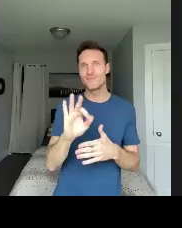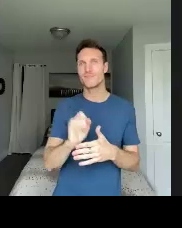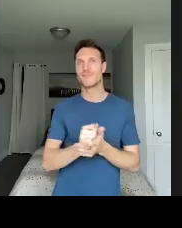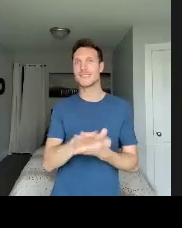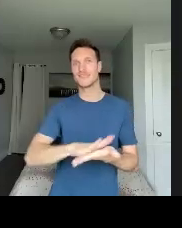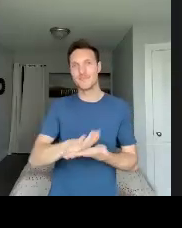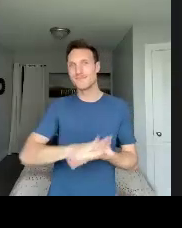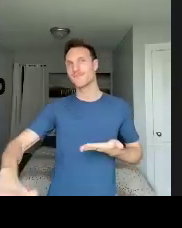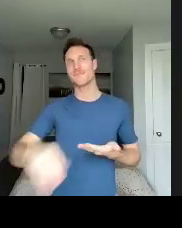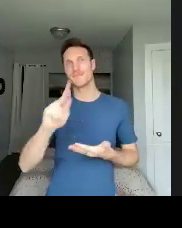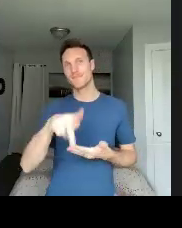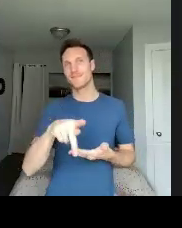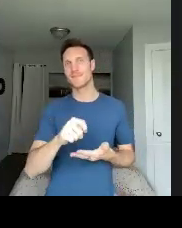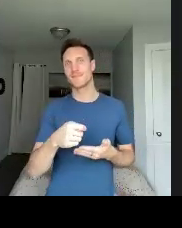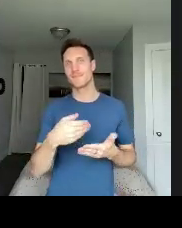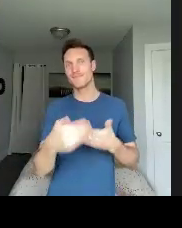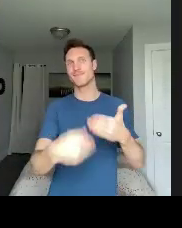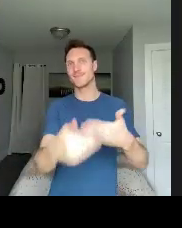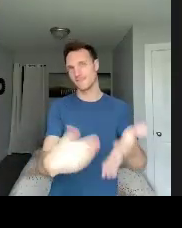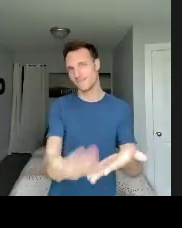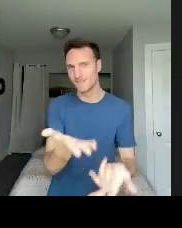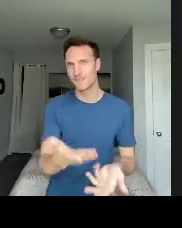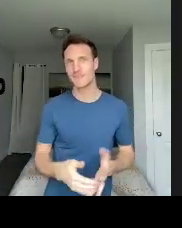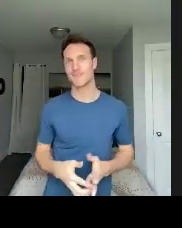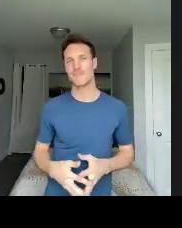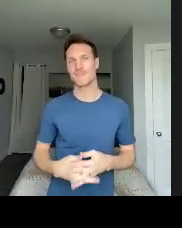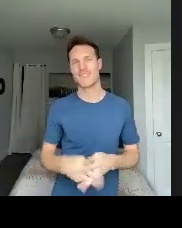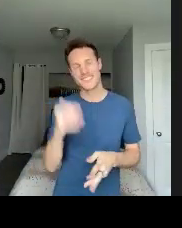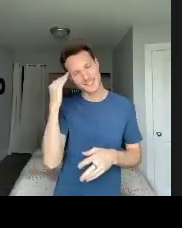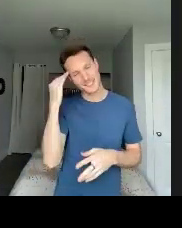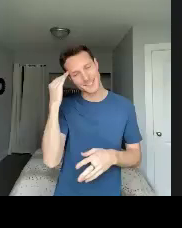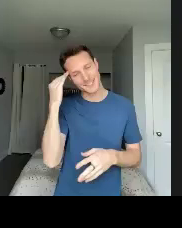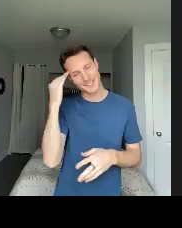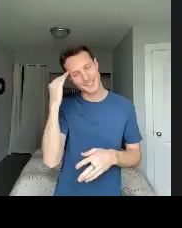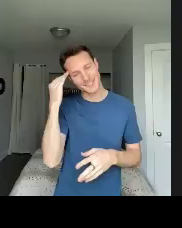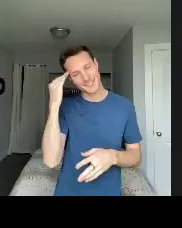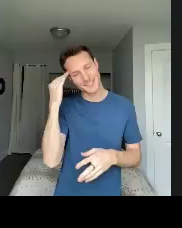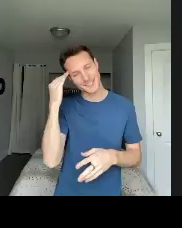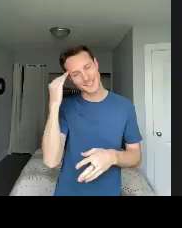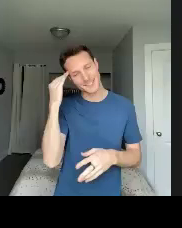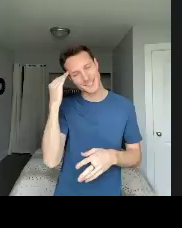CMS. So I know the team is kind of hard at work getting that revision down.